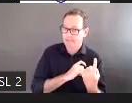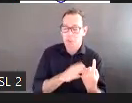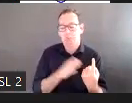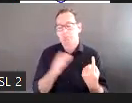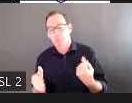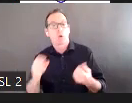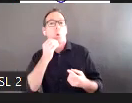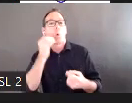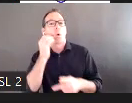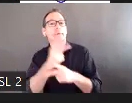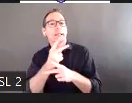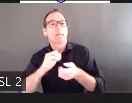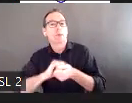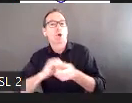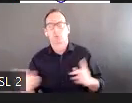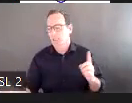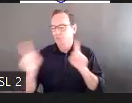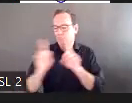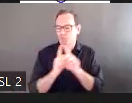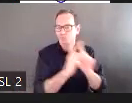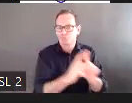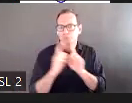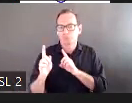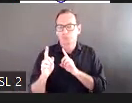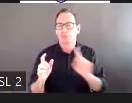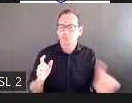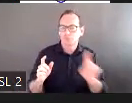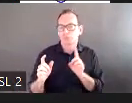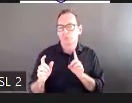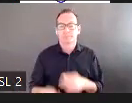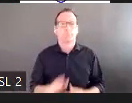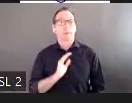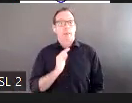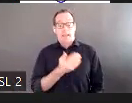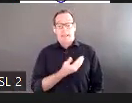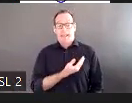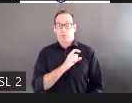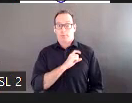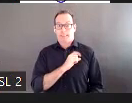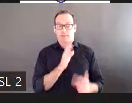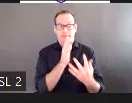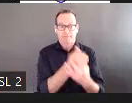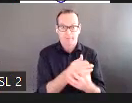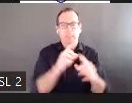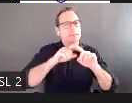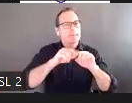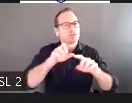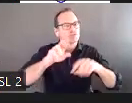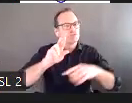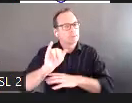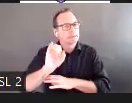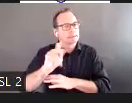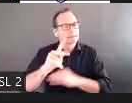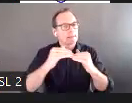partner would be able to consult on it. Our direct interventions are based on risk received. Is it a person who is in